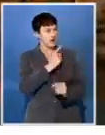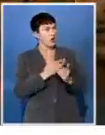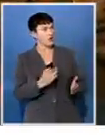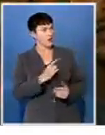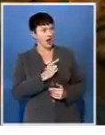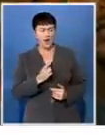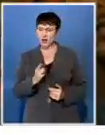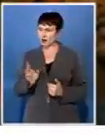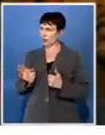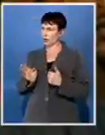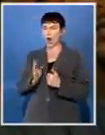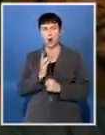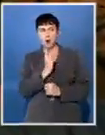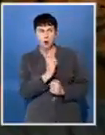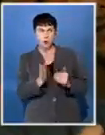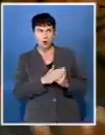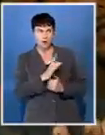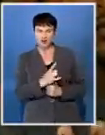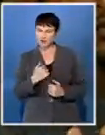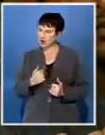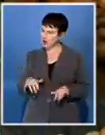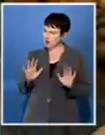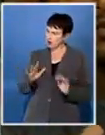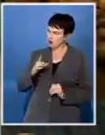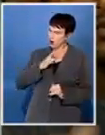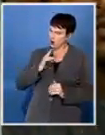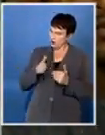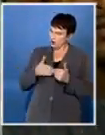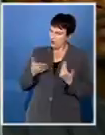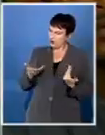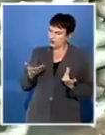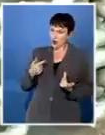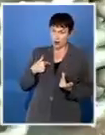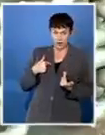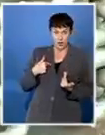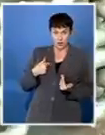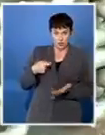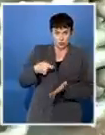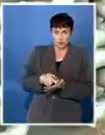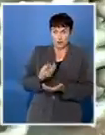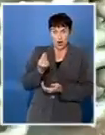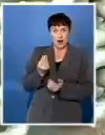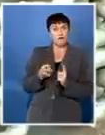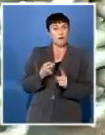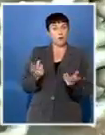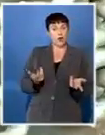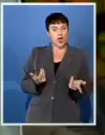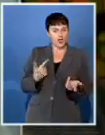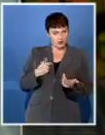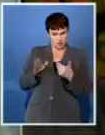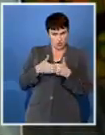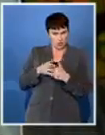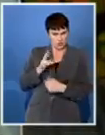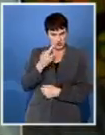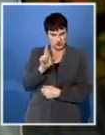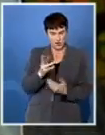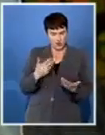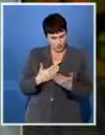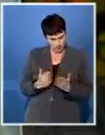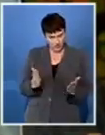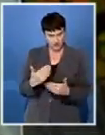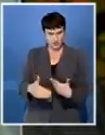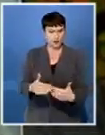be closed. I say, no, why I'm closed? Nobody can give me money, I can open shop. So I'm afraid now I'm closed the